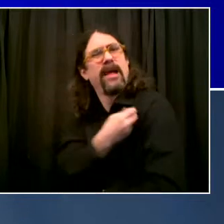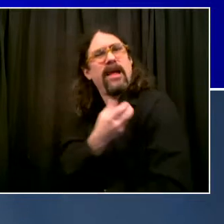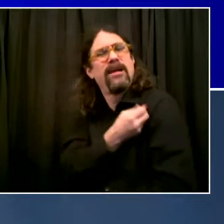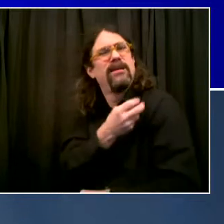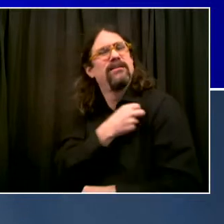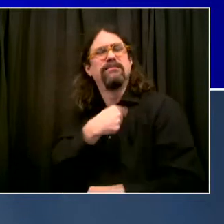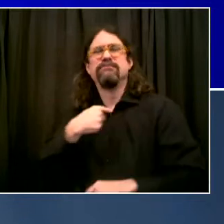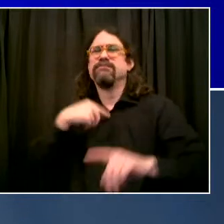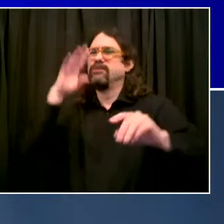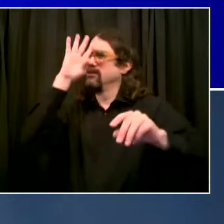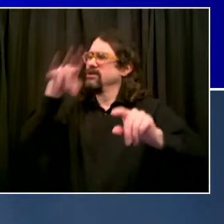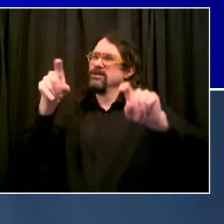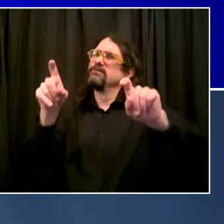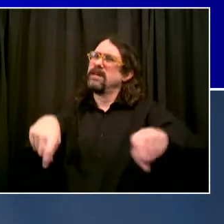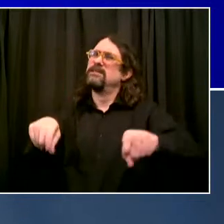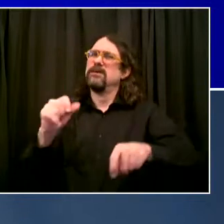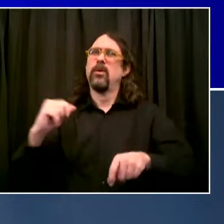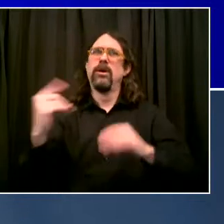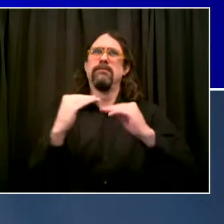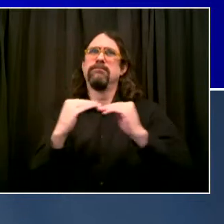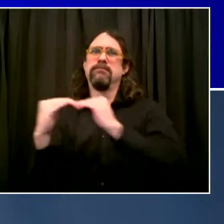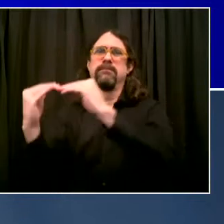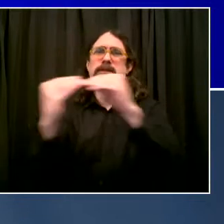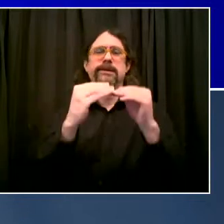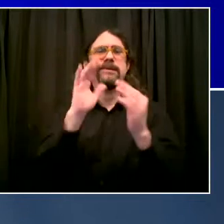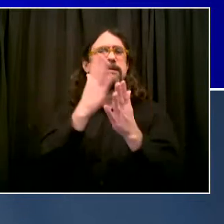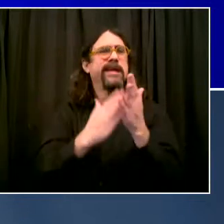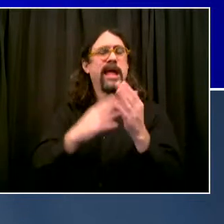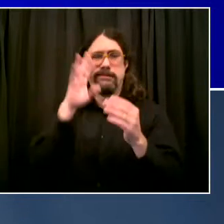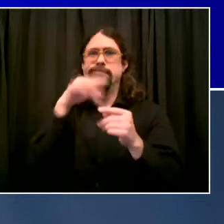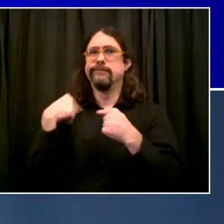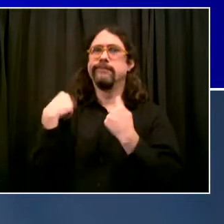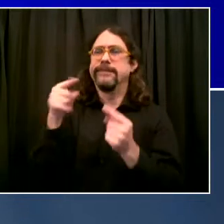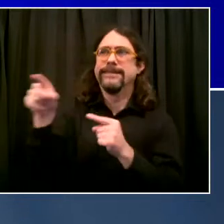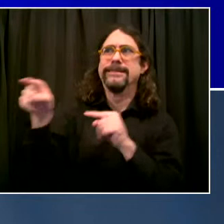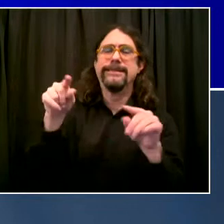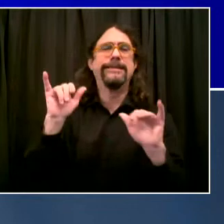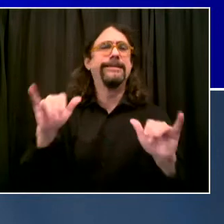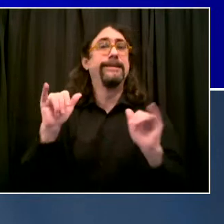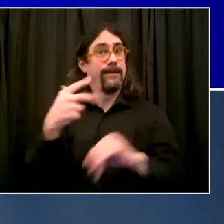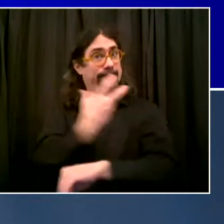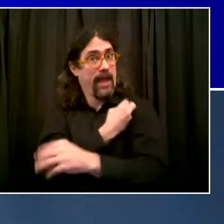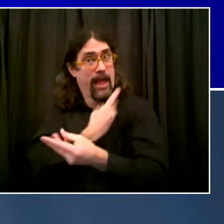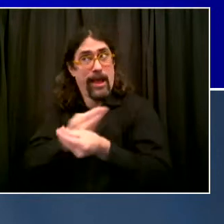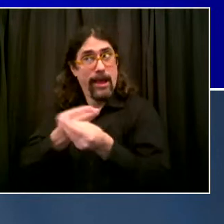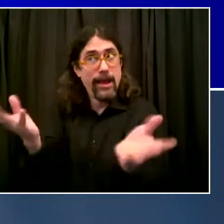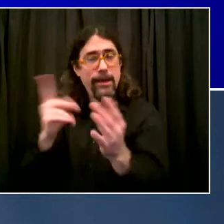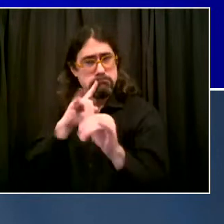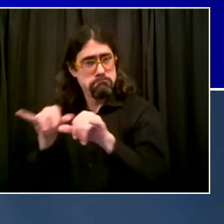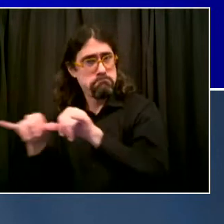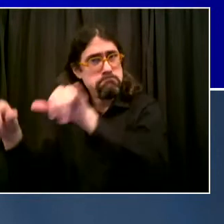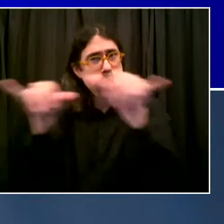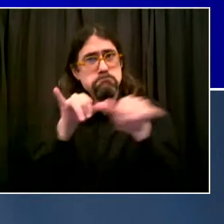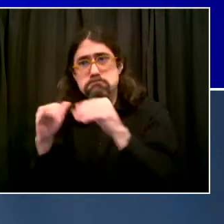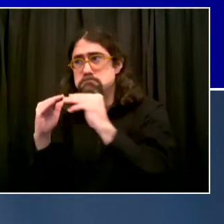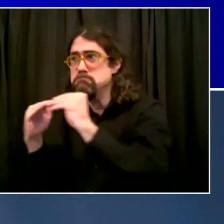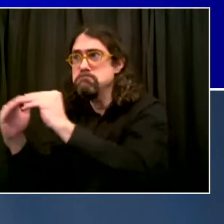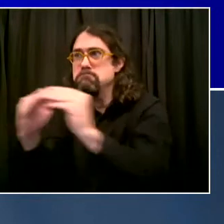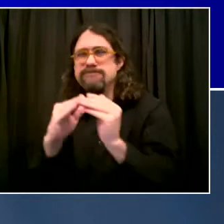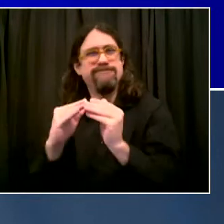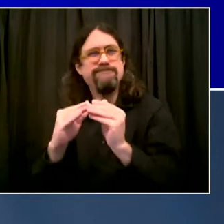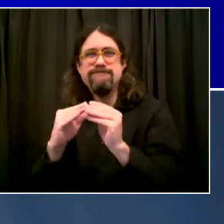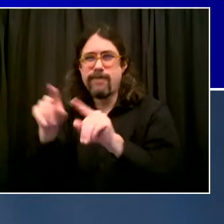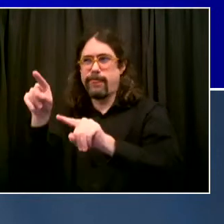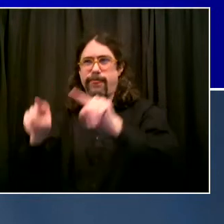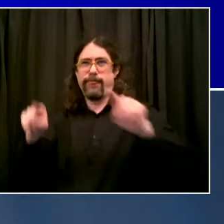put this in perspective, first of all. Everything is affected by the supply problem. The